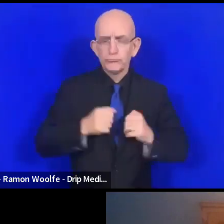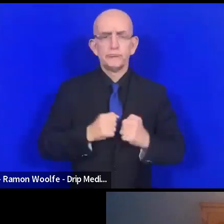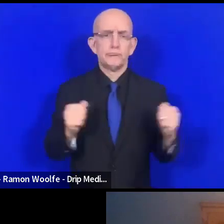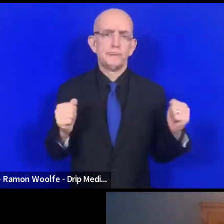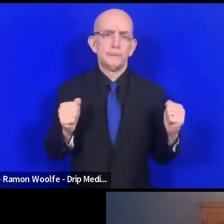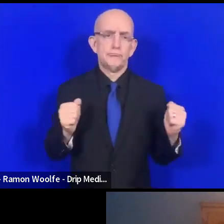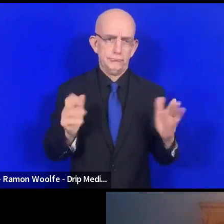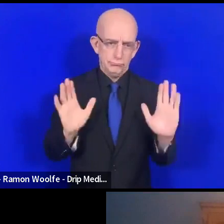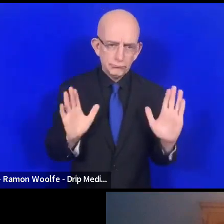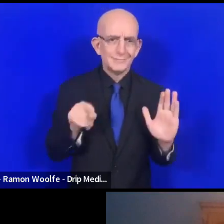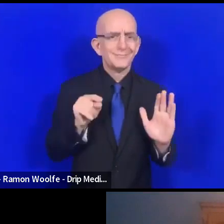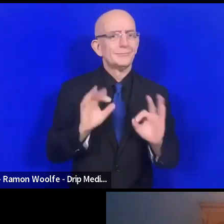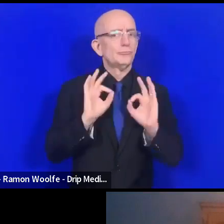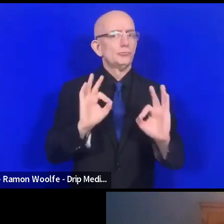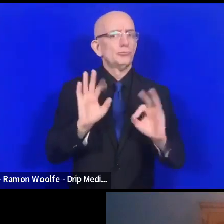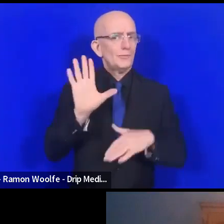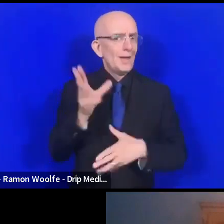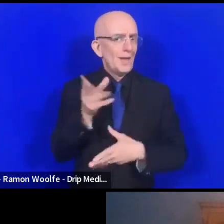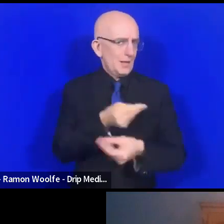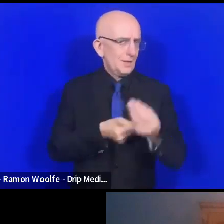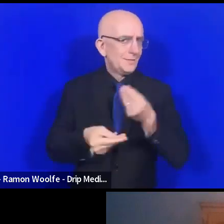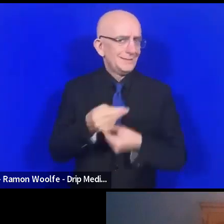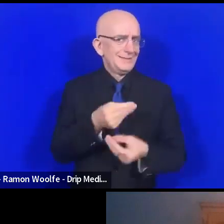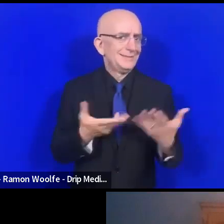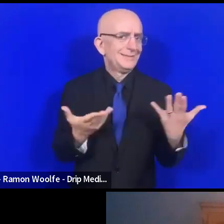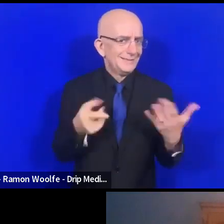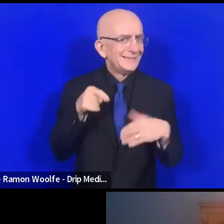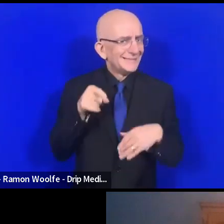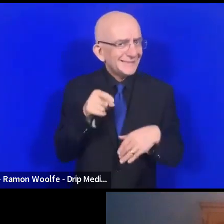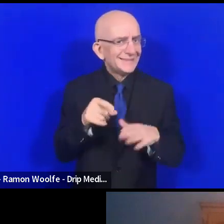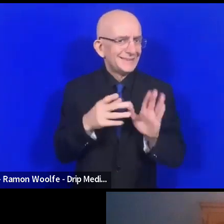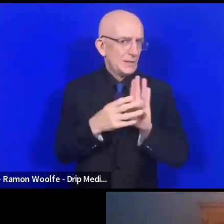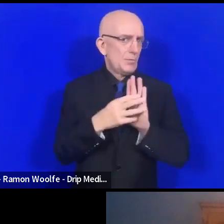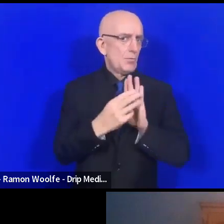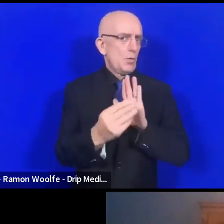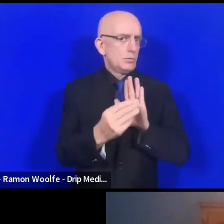accessibility and are prioritizing it is only going to benefit them.